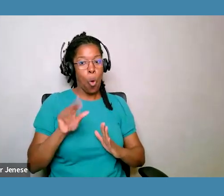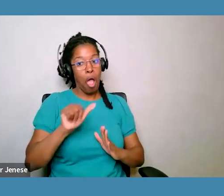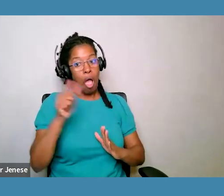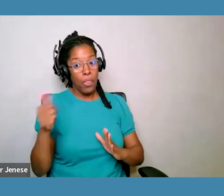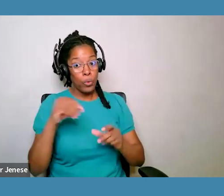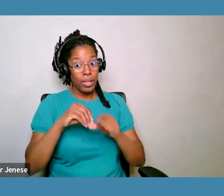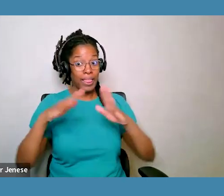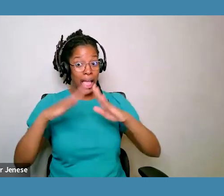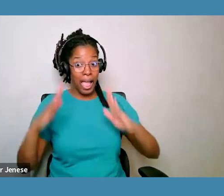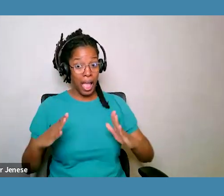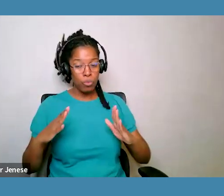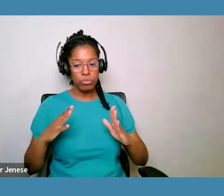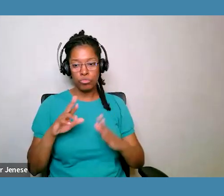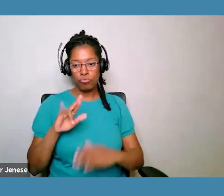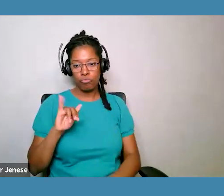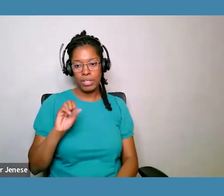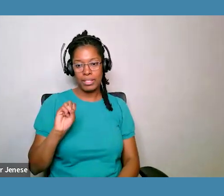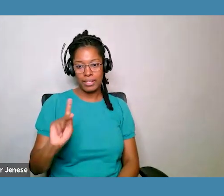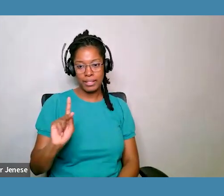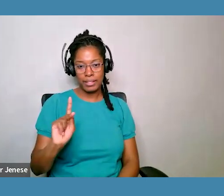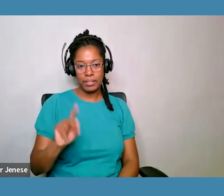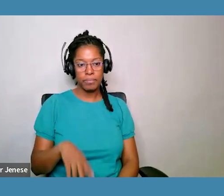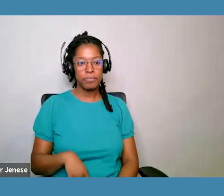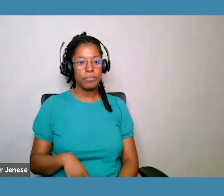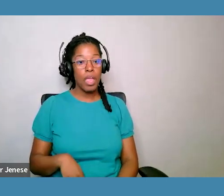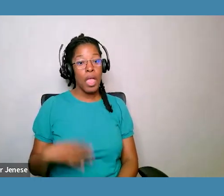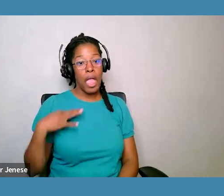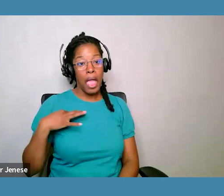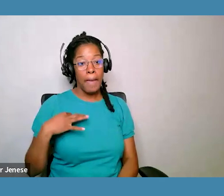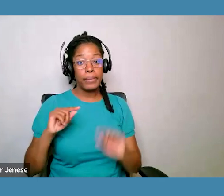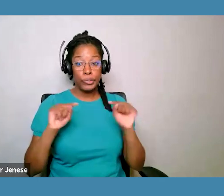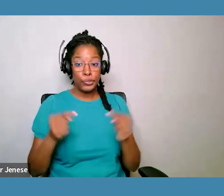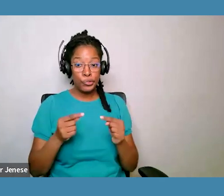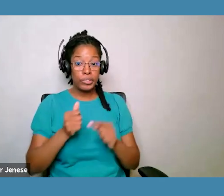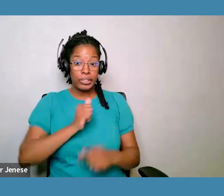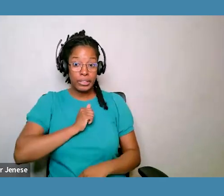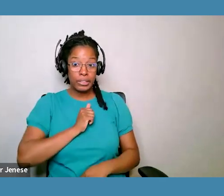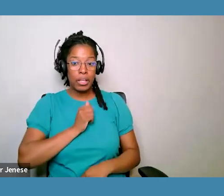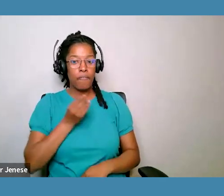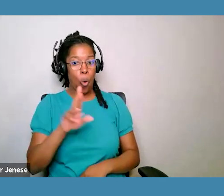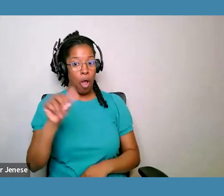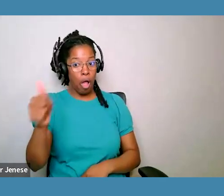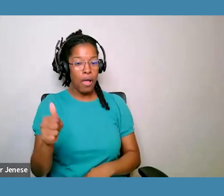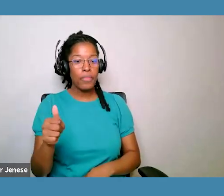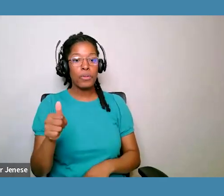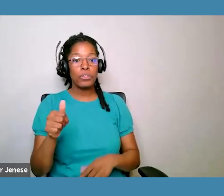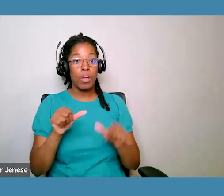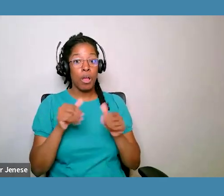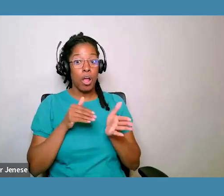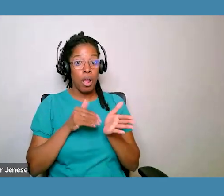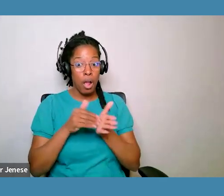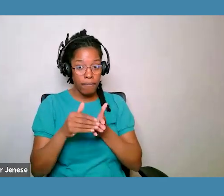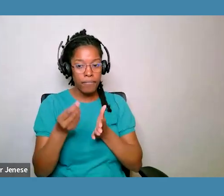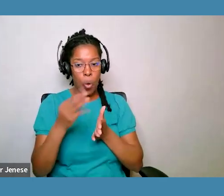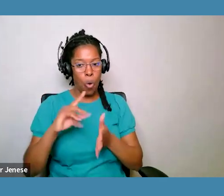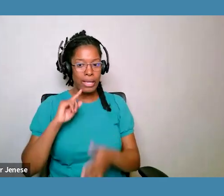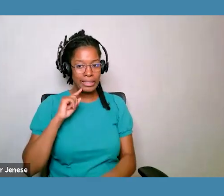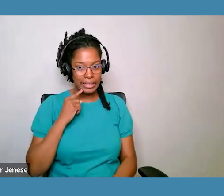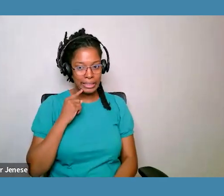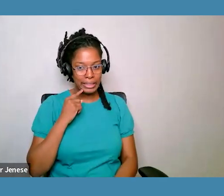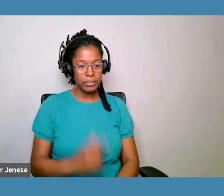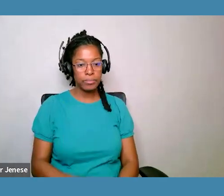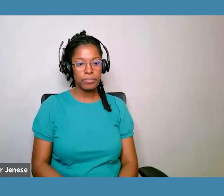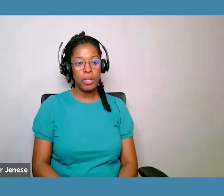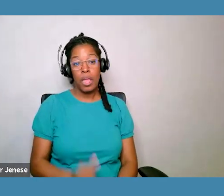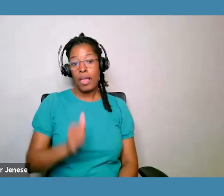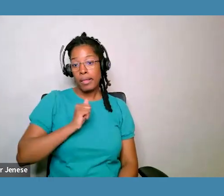is at risk. The applicant's injury to self or others is frequent or intense. The applicant or